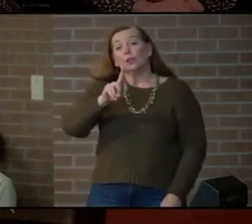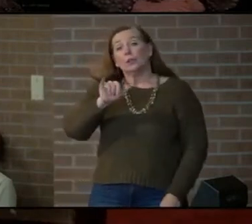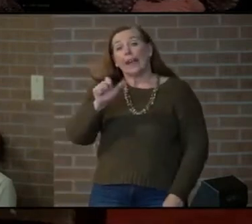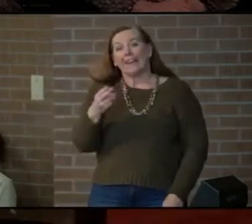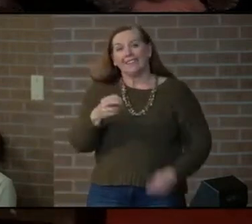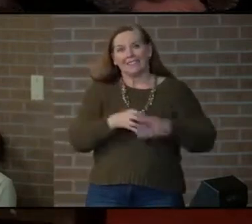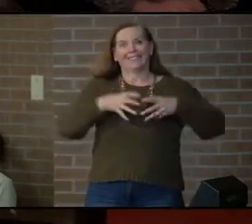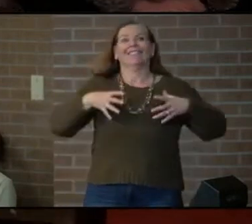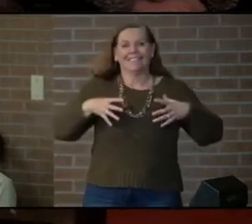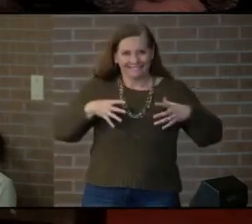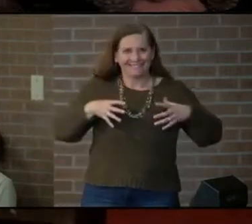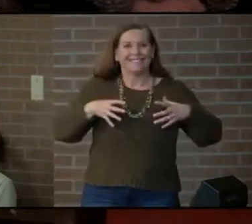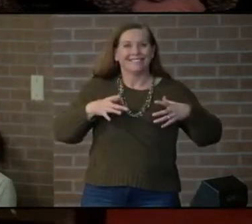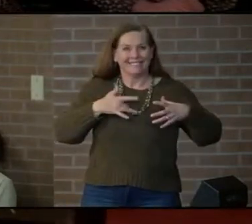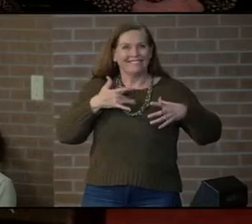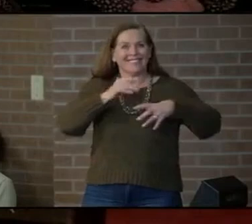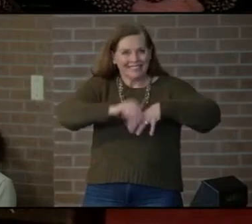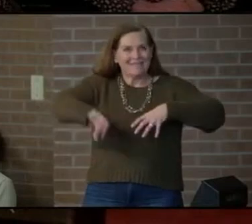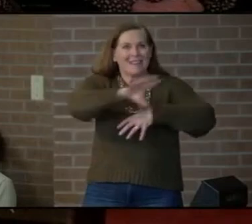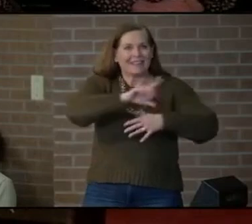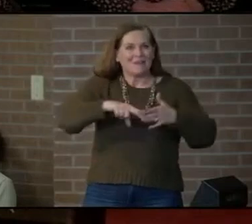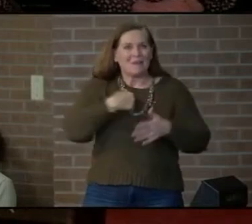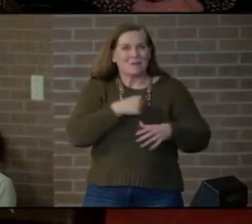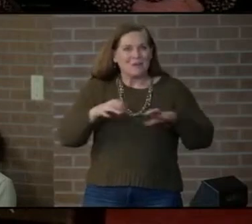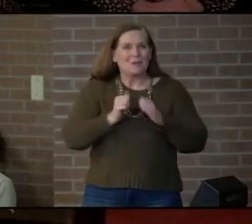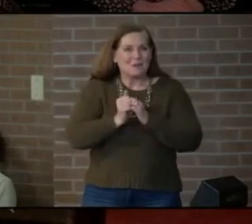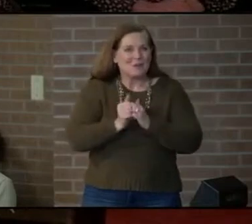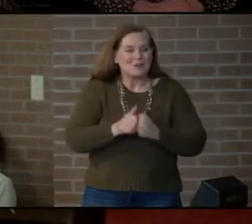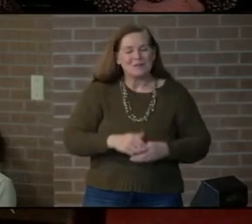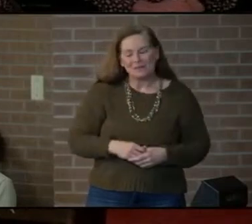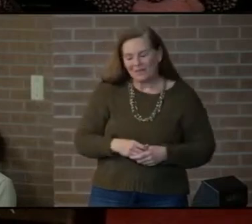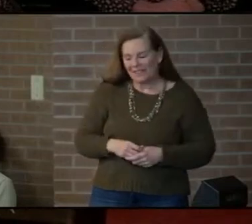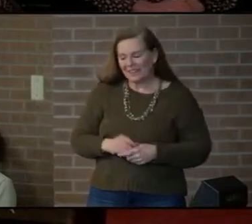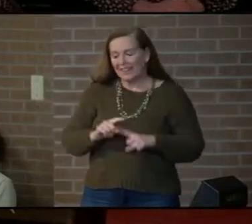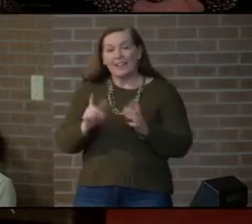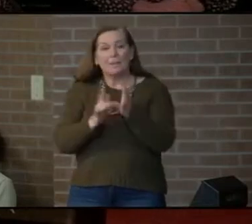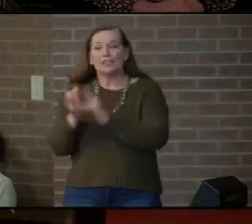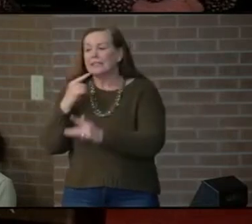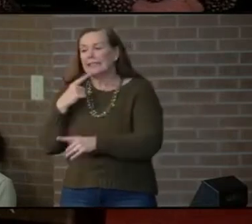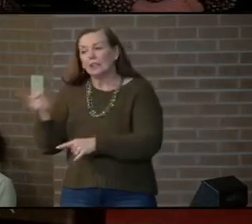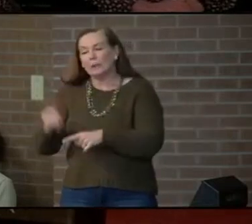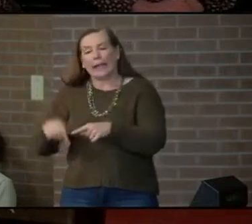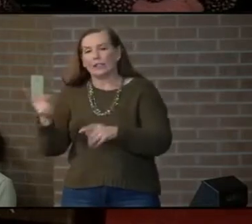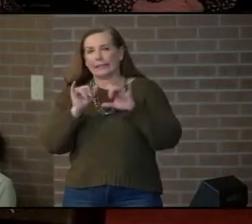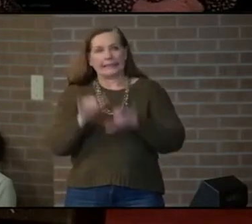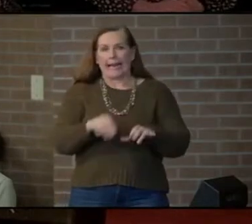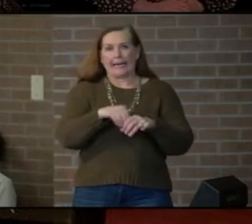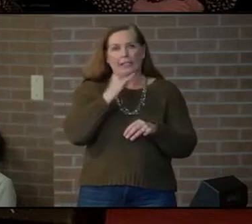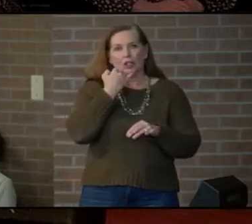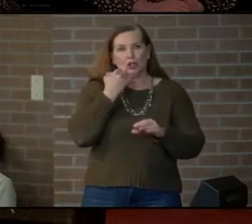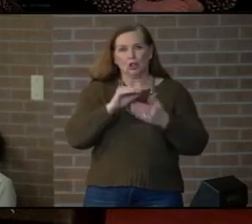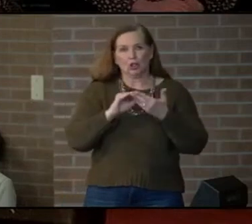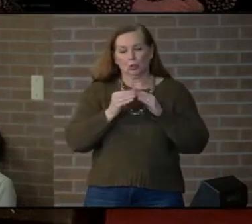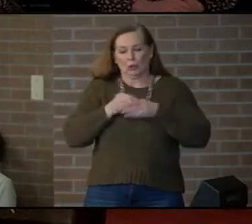feels the impact of what we do together. But Jesus says that it can't just stay in Jerusalem and Judea,